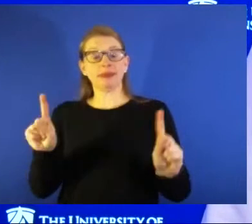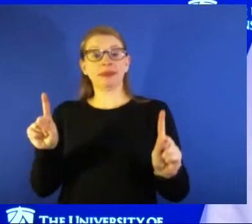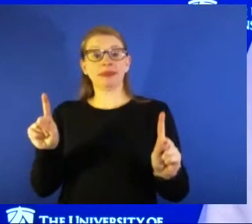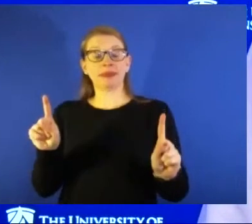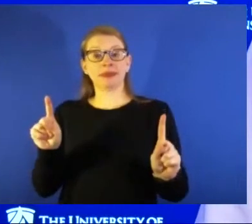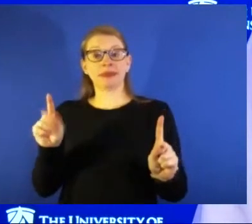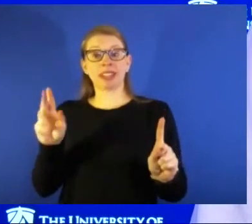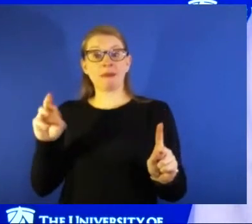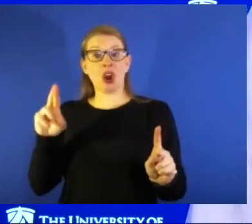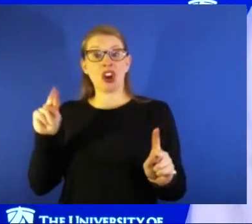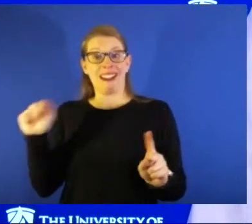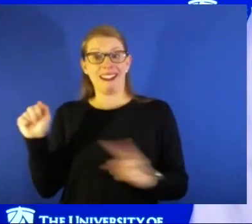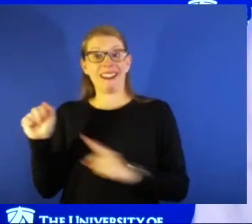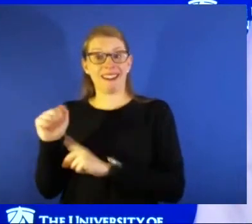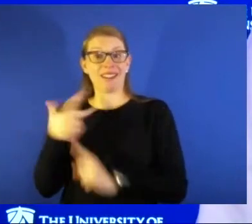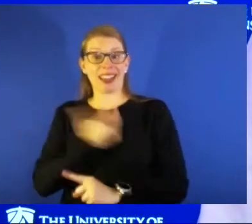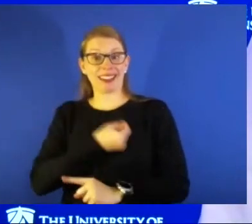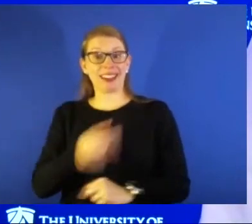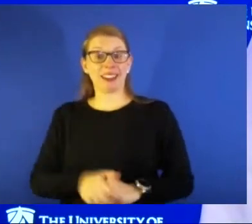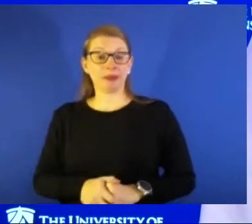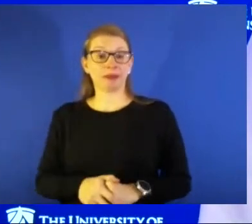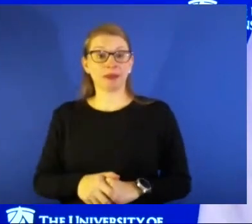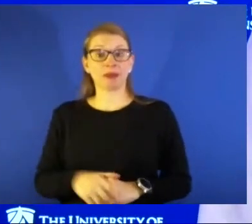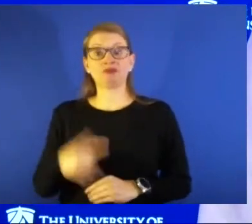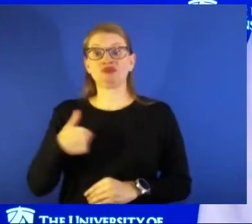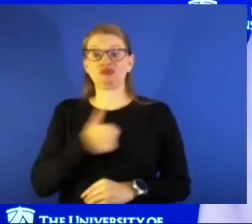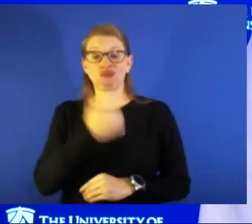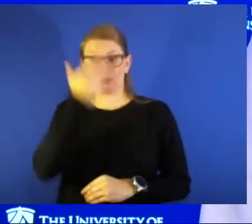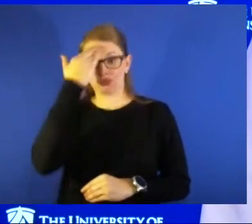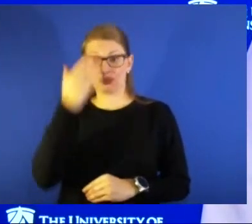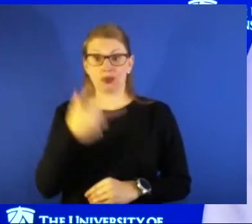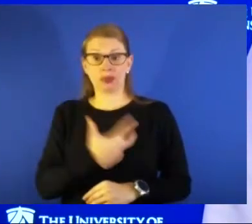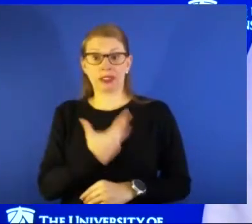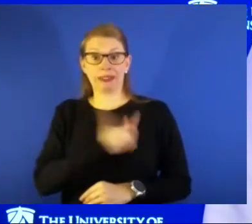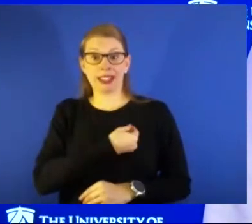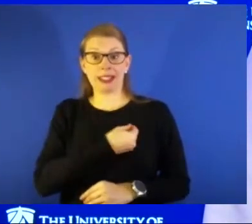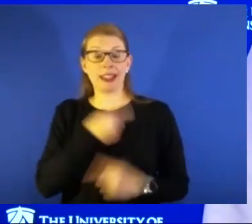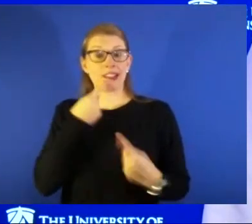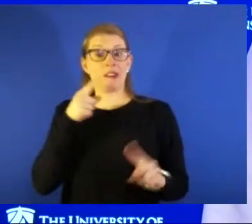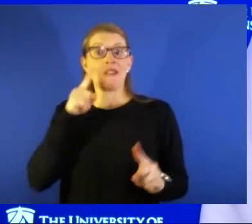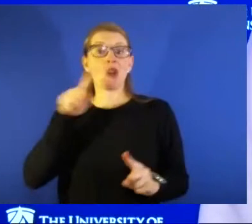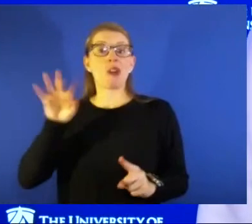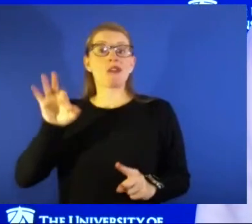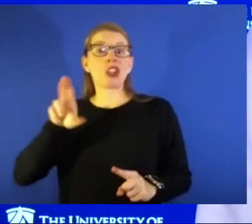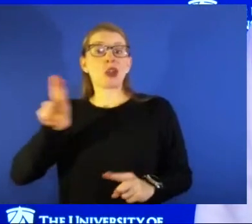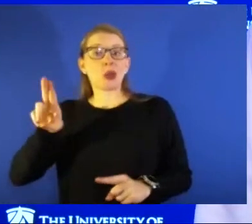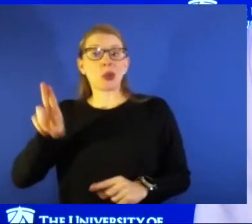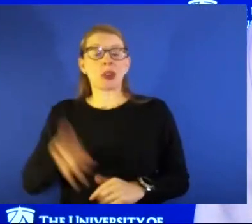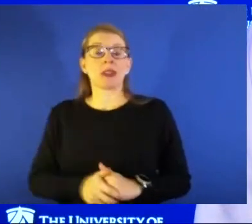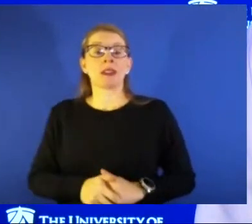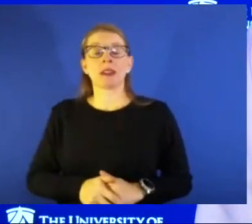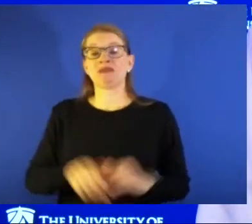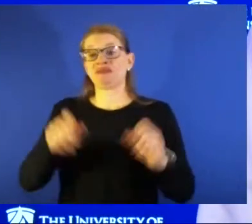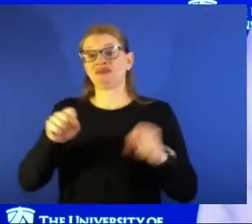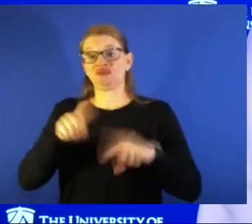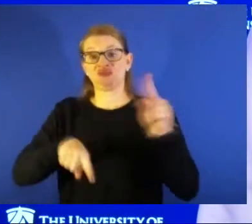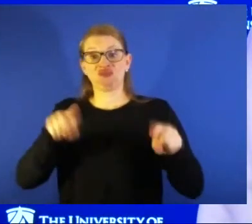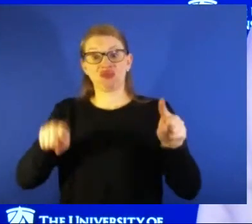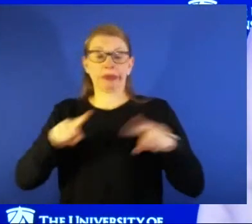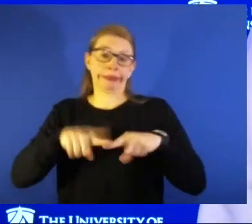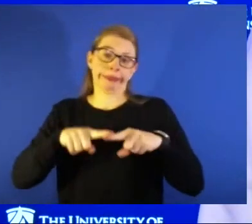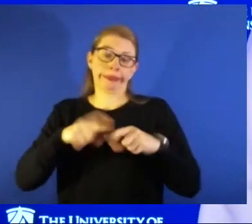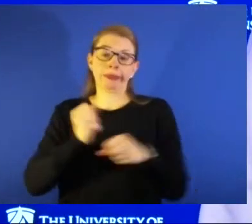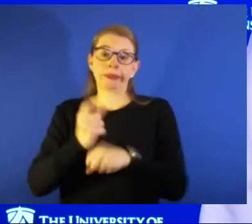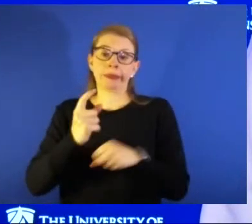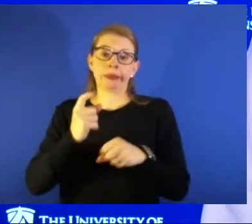mRNA vaccine. We know that the vaccine efficacy for influenza can vary from year to year depending